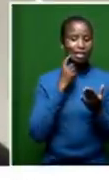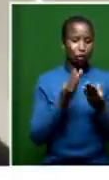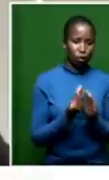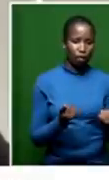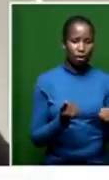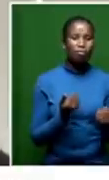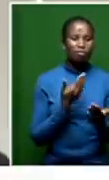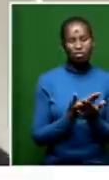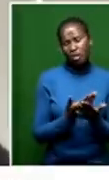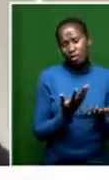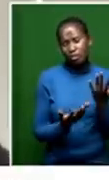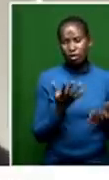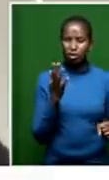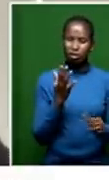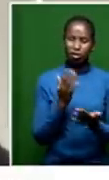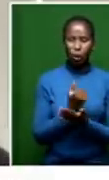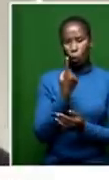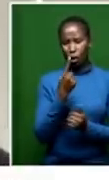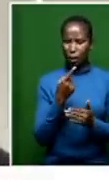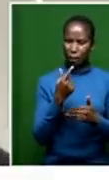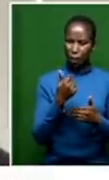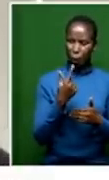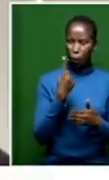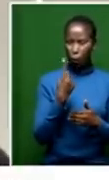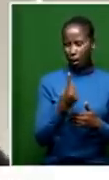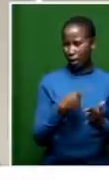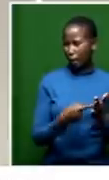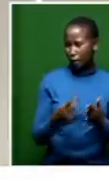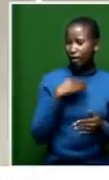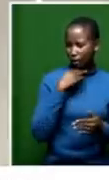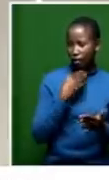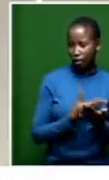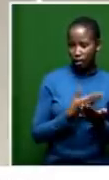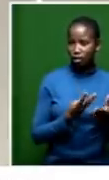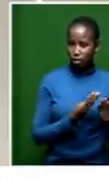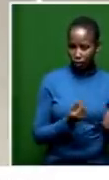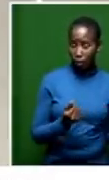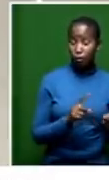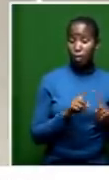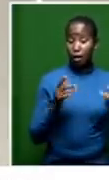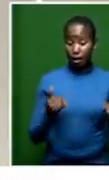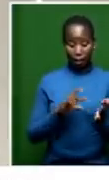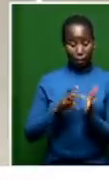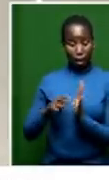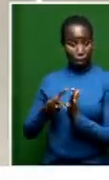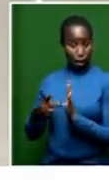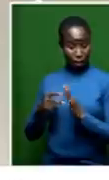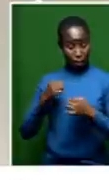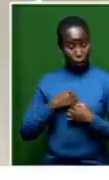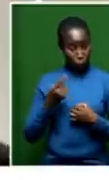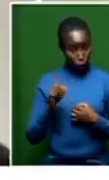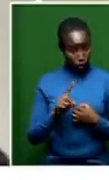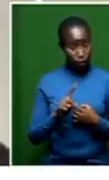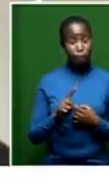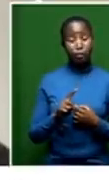do, but that's already in order, as I indicate. And part of our roadmap now and the schedule, the fact that we're